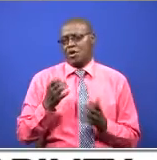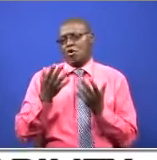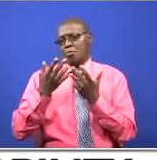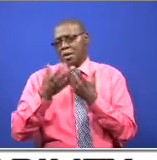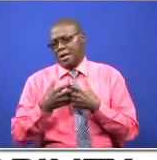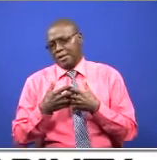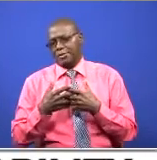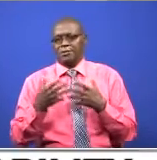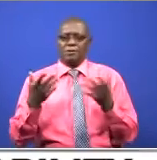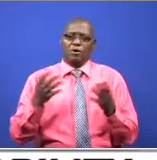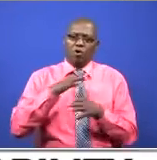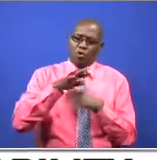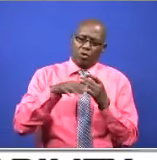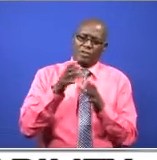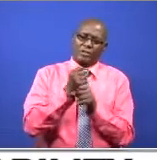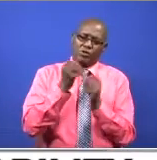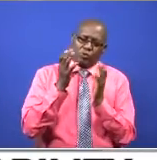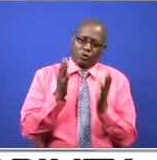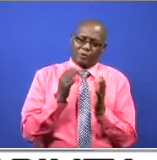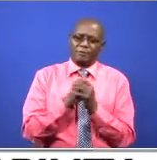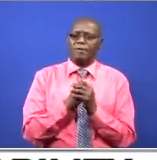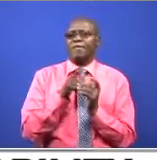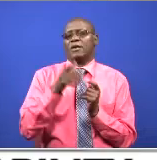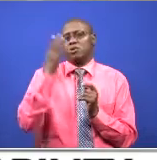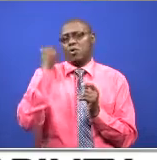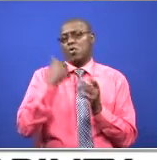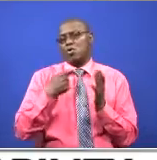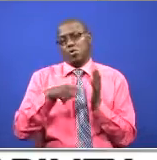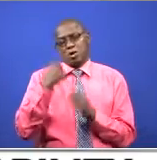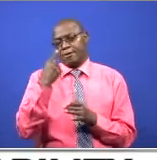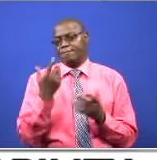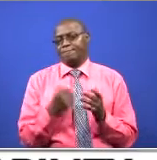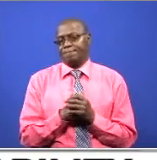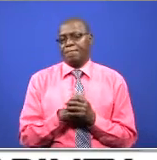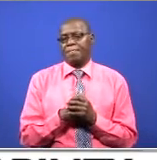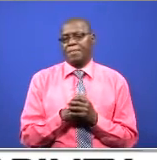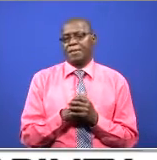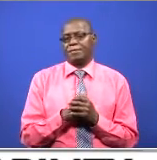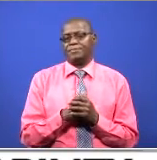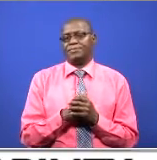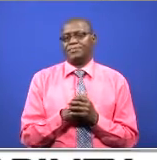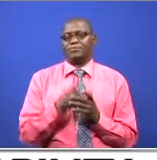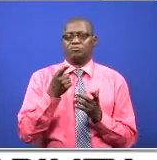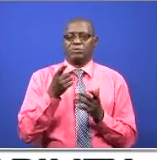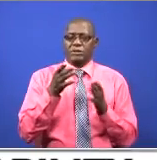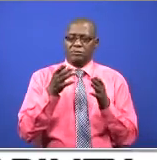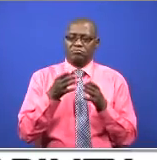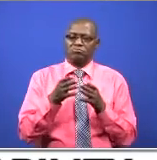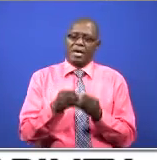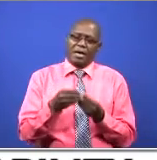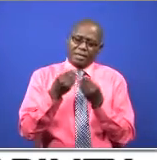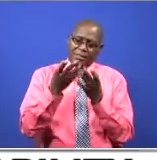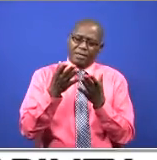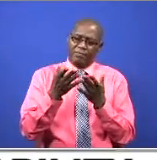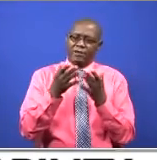complying with all the other stakeholders. And I think that is why we won. And I dedicate this one to our customers for believing in us.